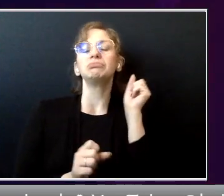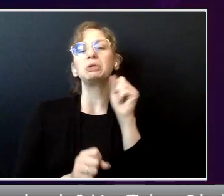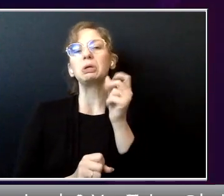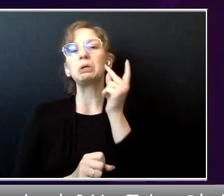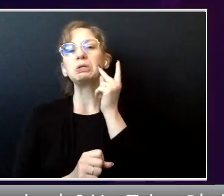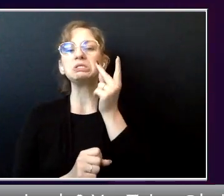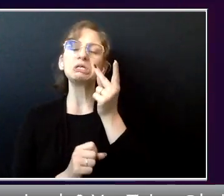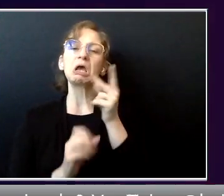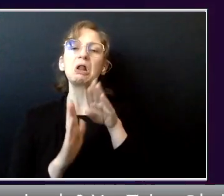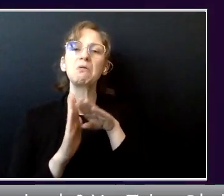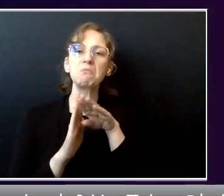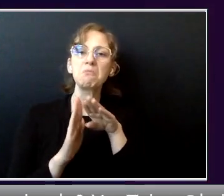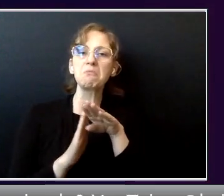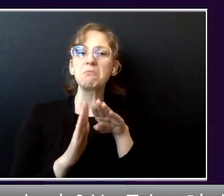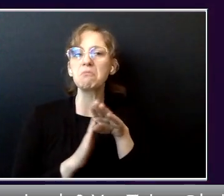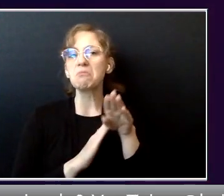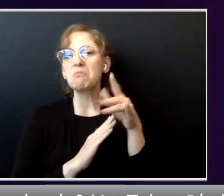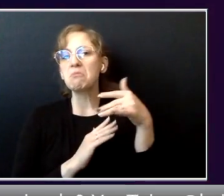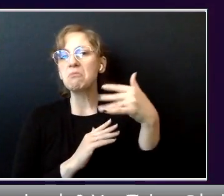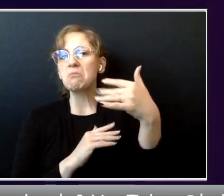that it was getting bigger?